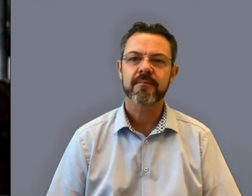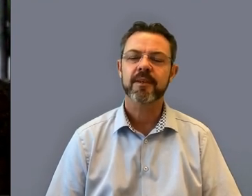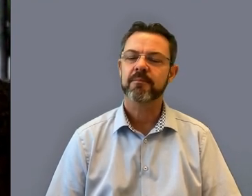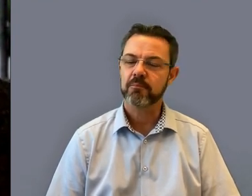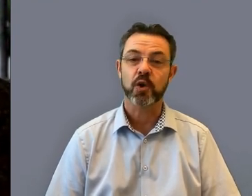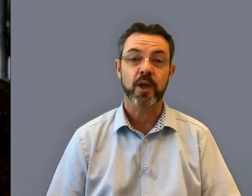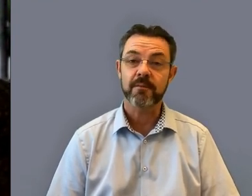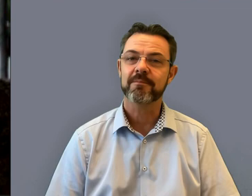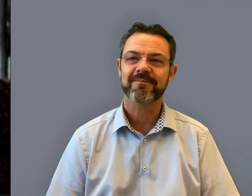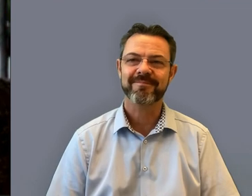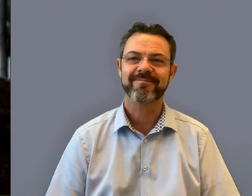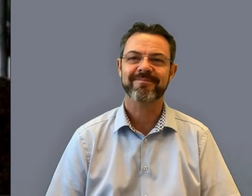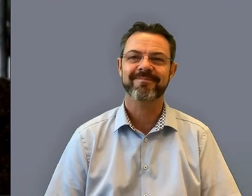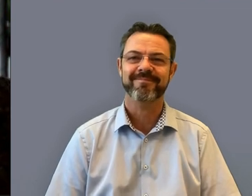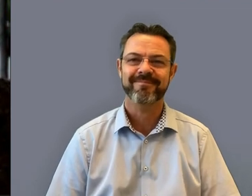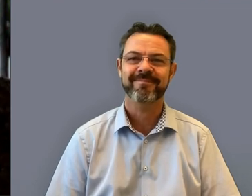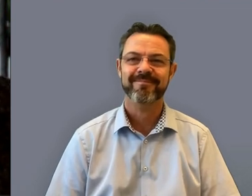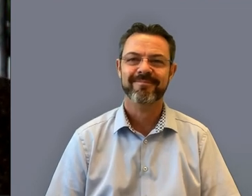ago.